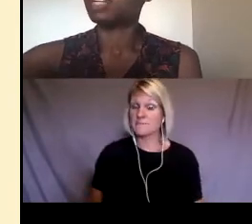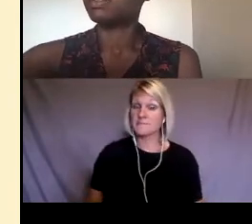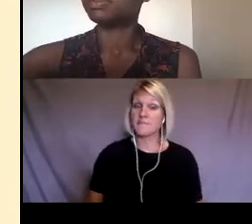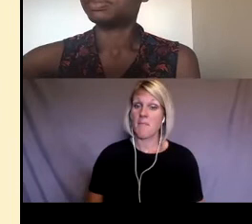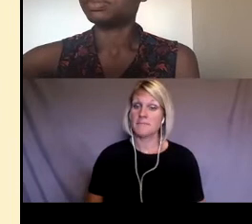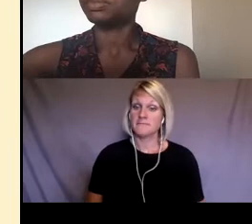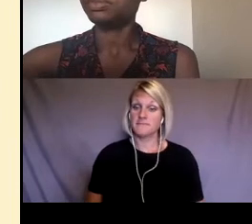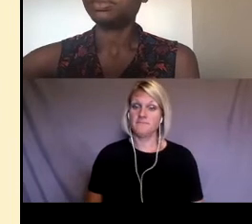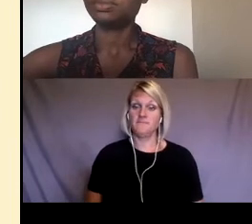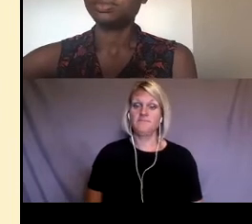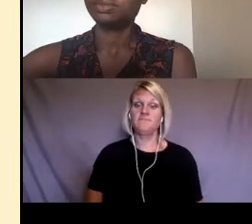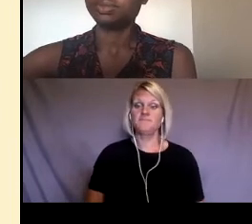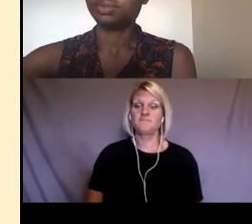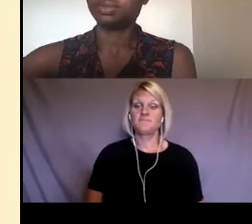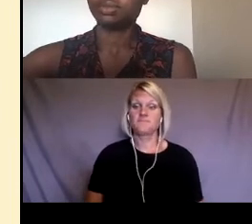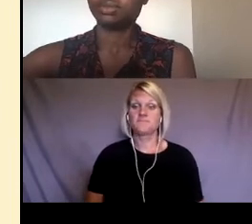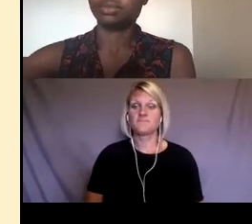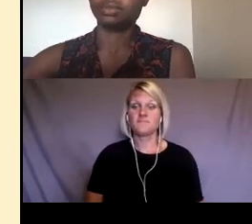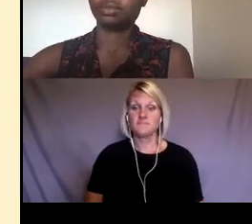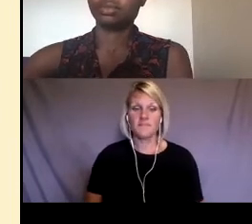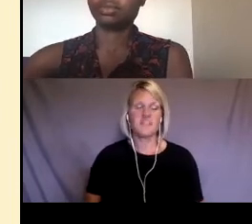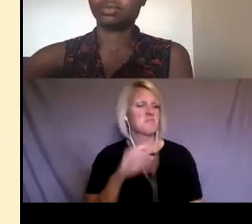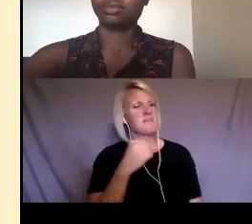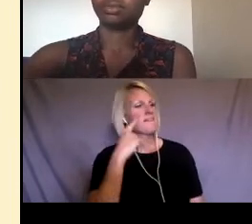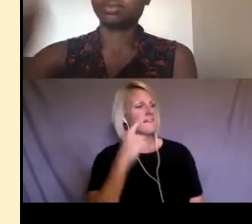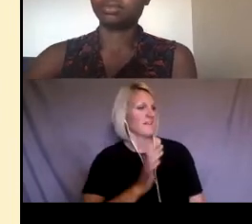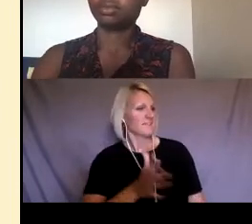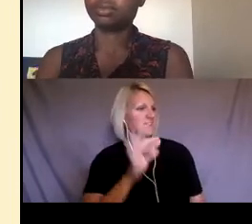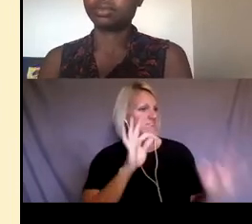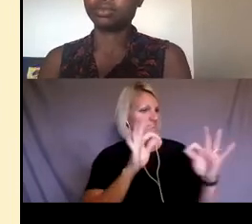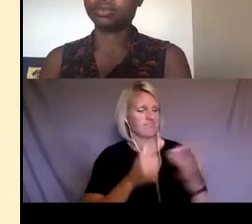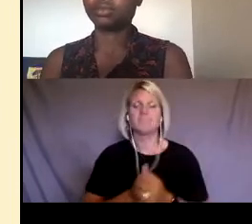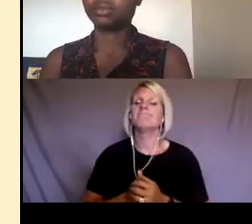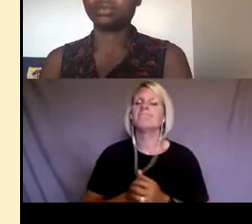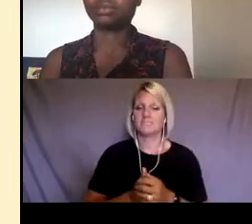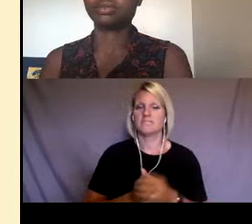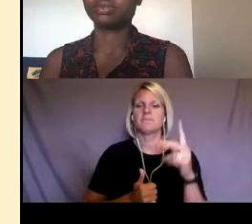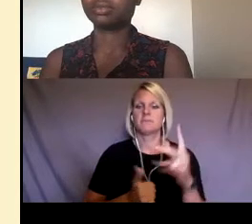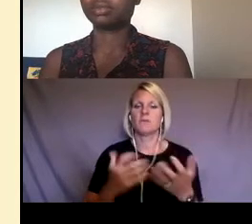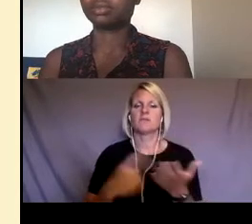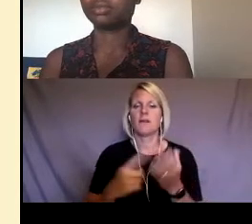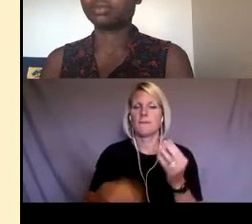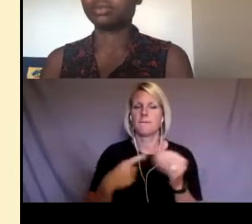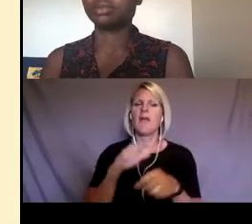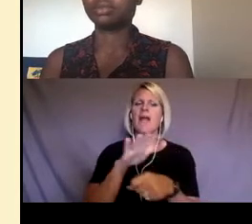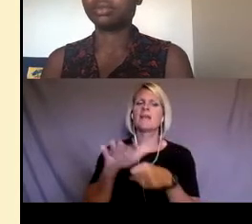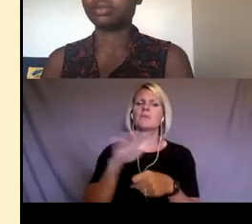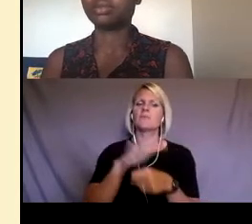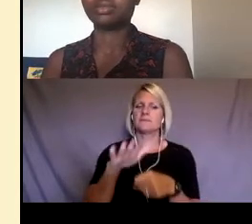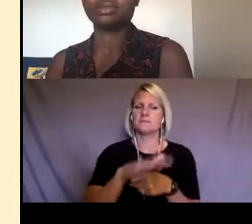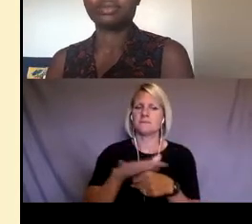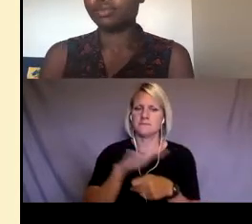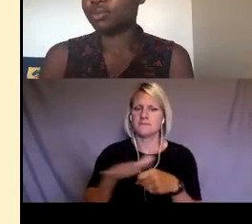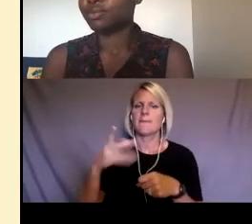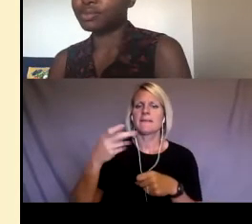No, I think that's good for now. Okay. So then we just want to talk about what adequate pedestrian advocacy could